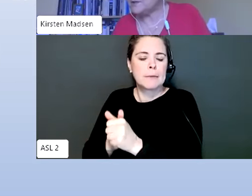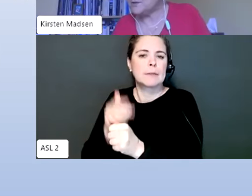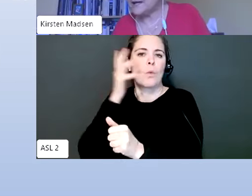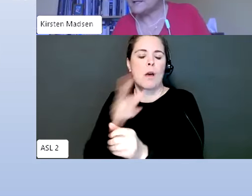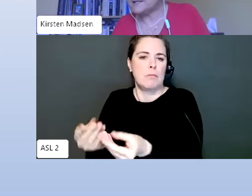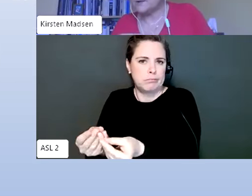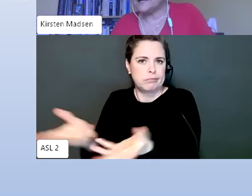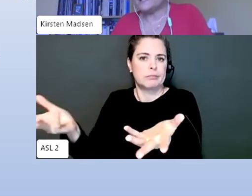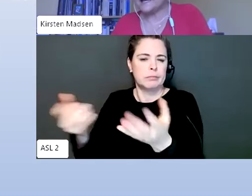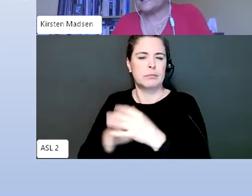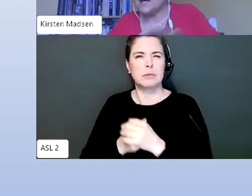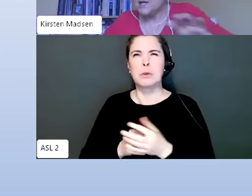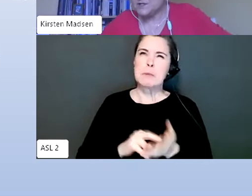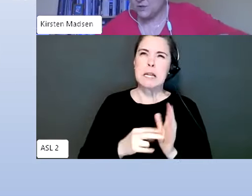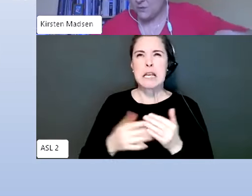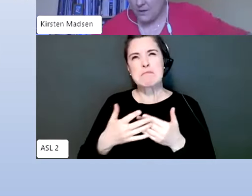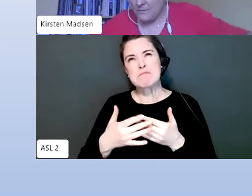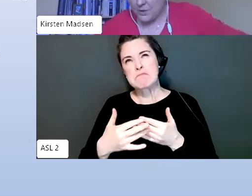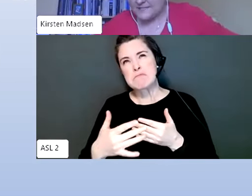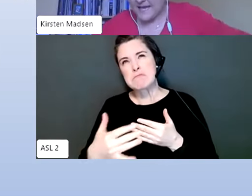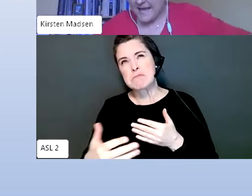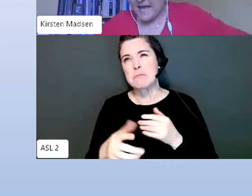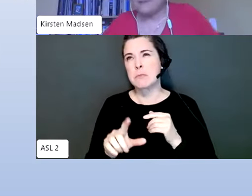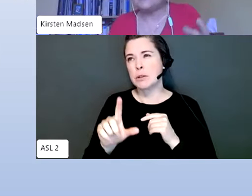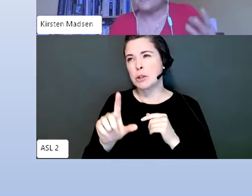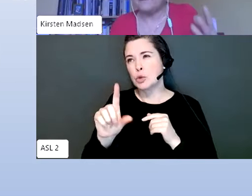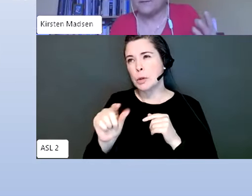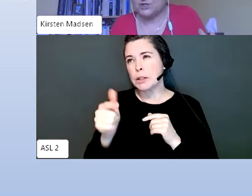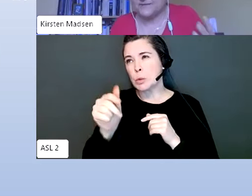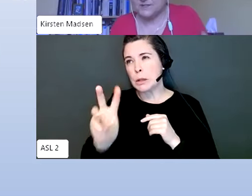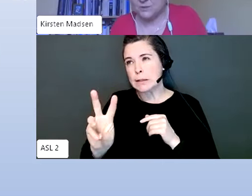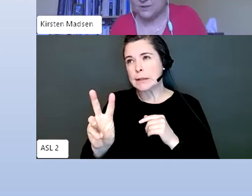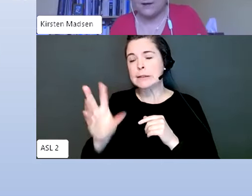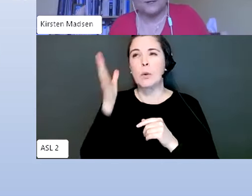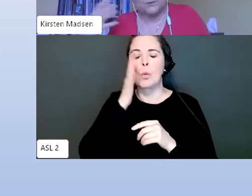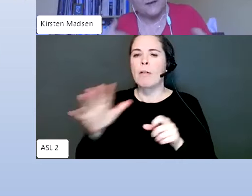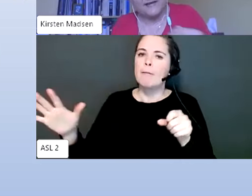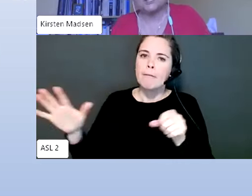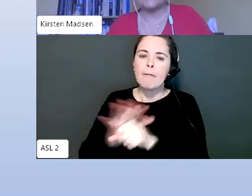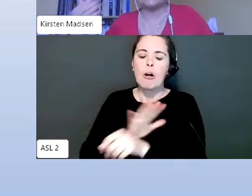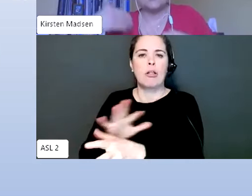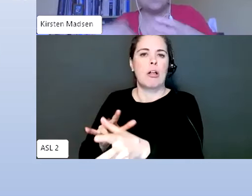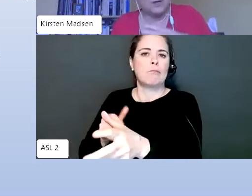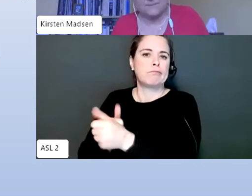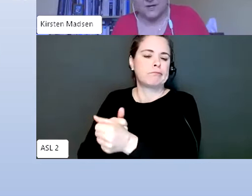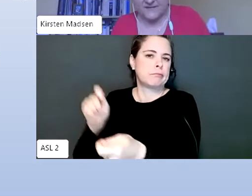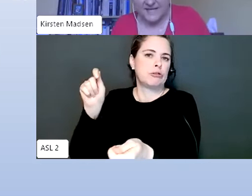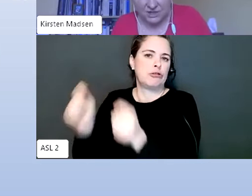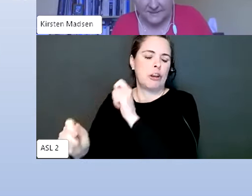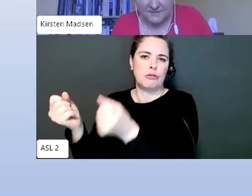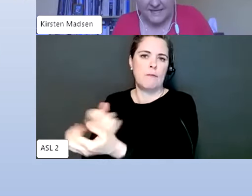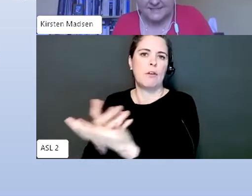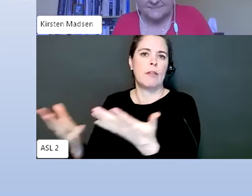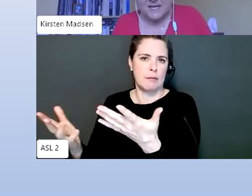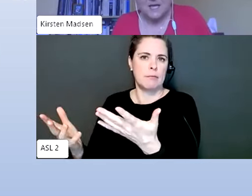of 2026 to put a updated version of the toolkit once we've had a chance to put all the modifications